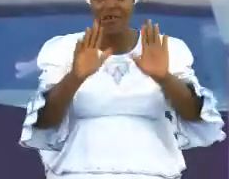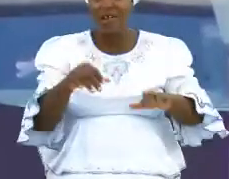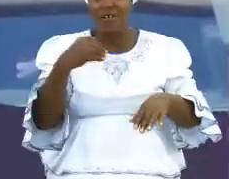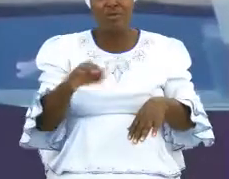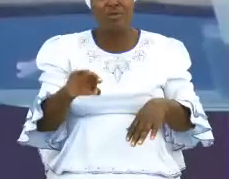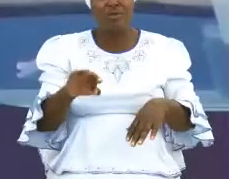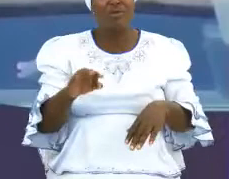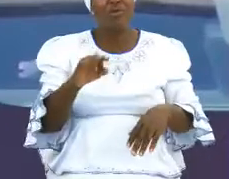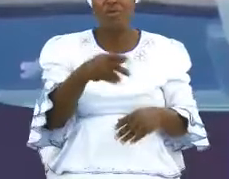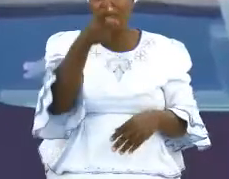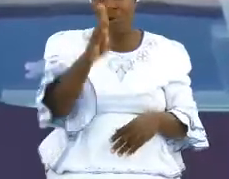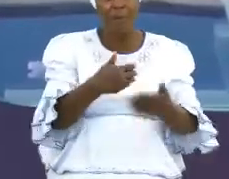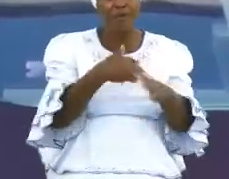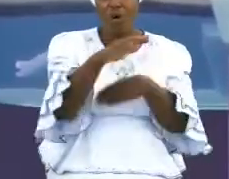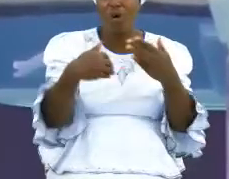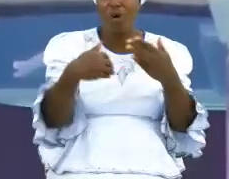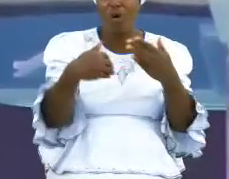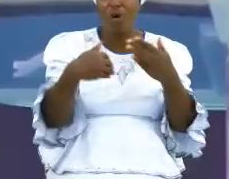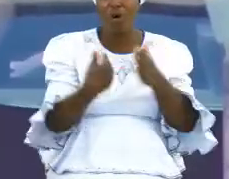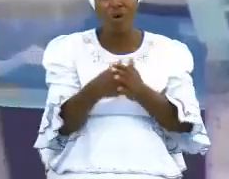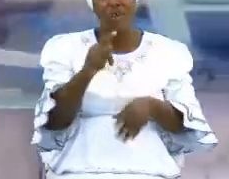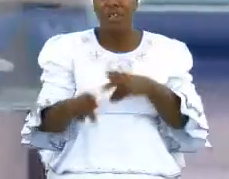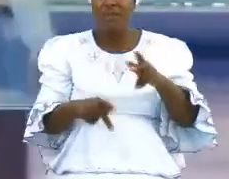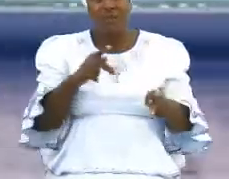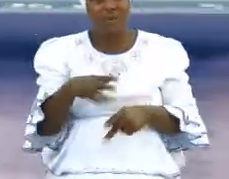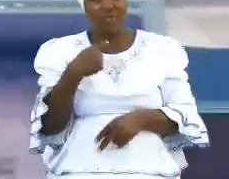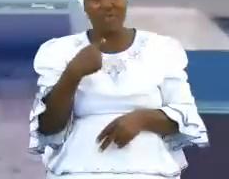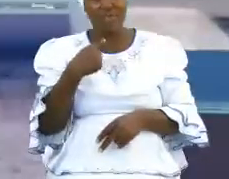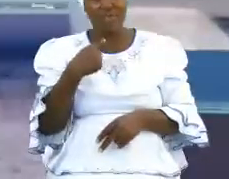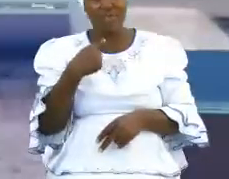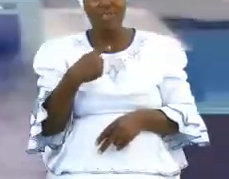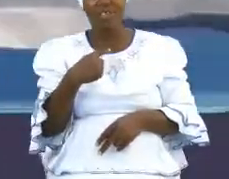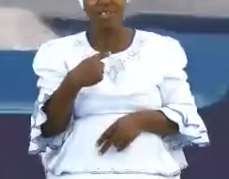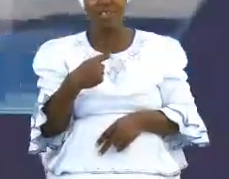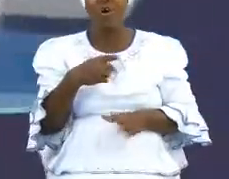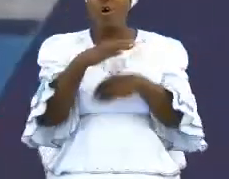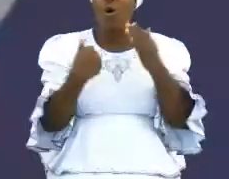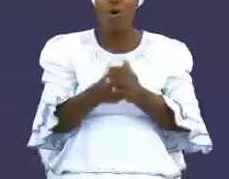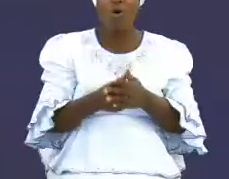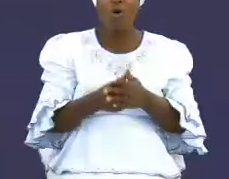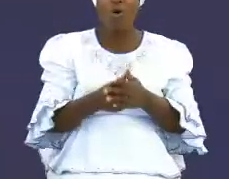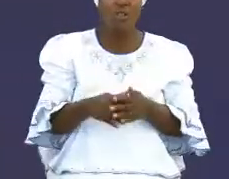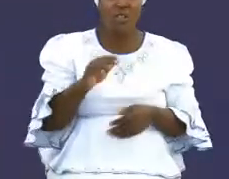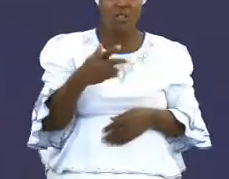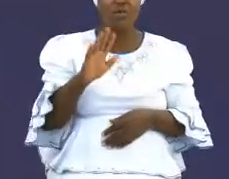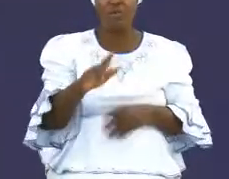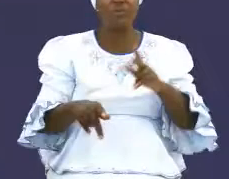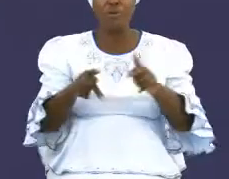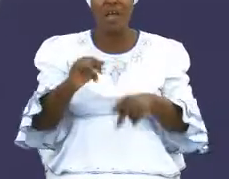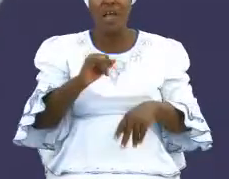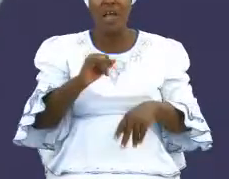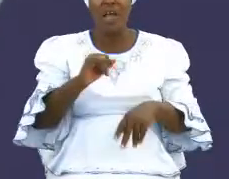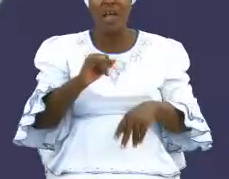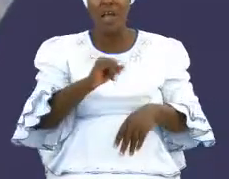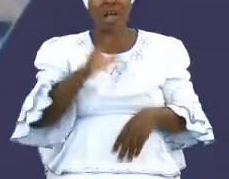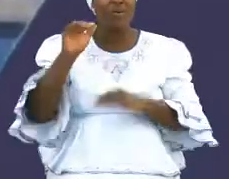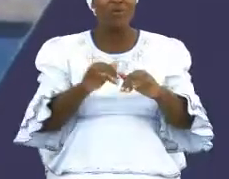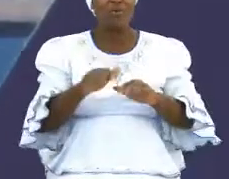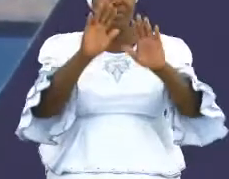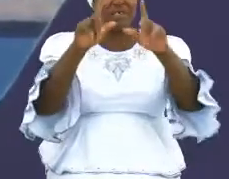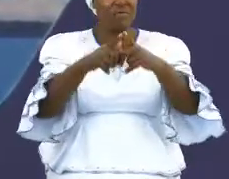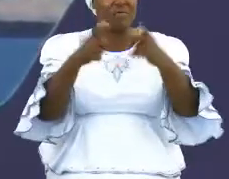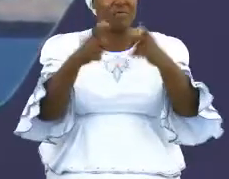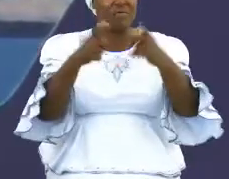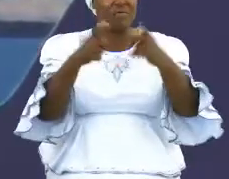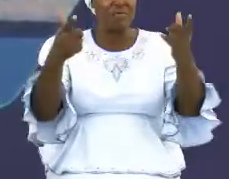before all the people. It says, all thy people, I will do marvels. Tonight, I